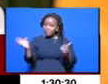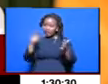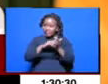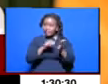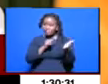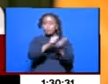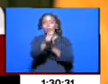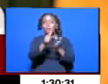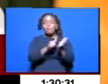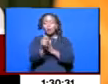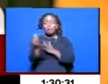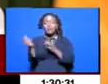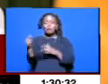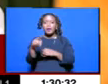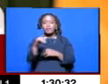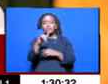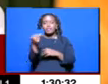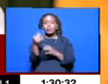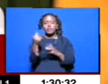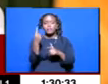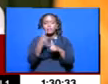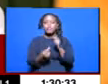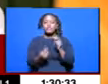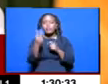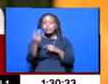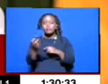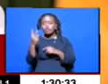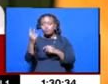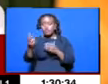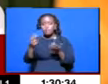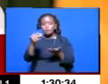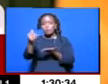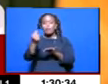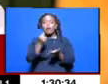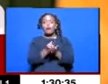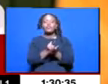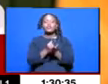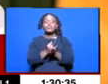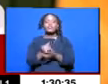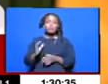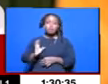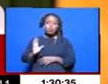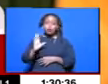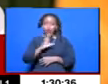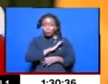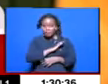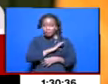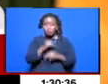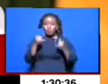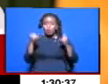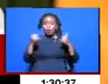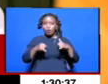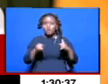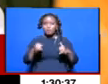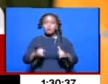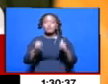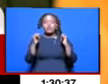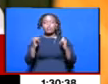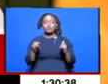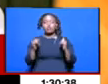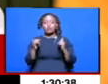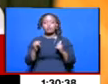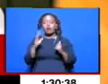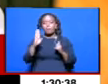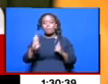January 2020, appointed a steering committee on the implementation of the Building Bridges to